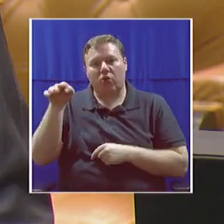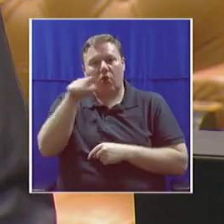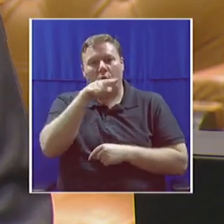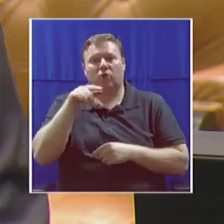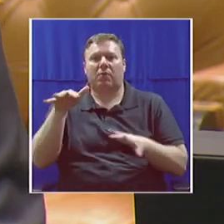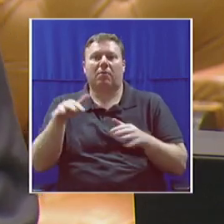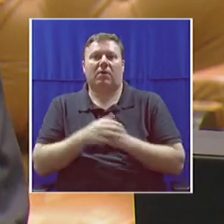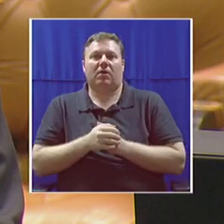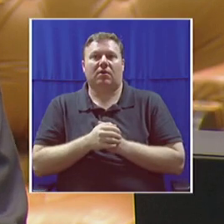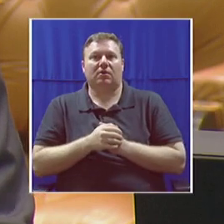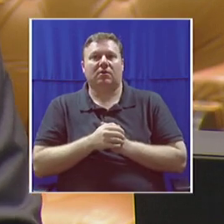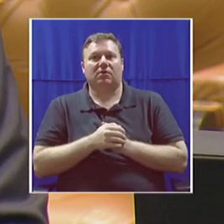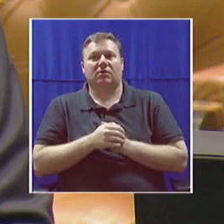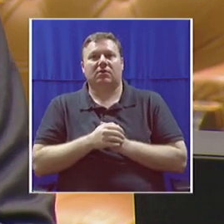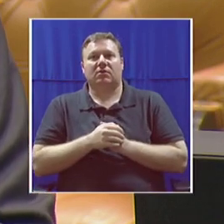now